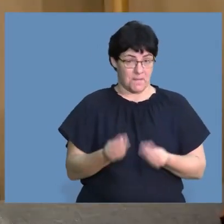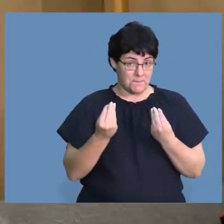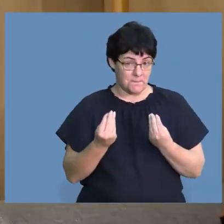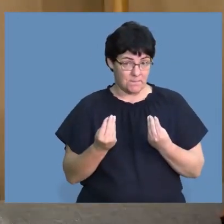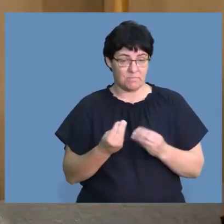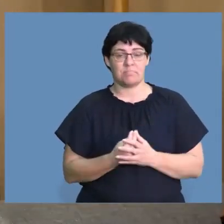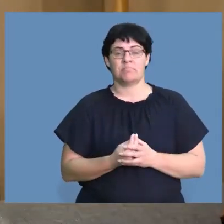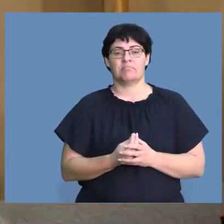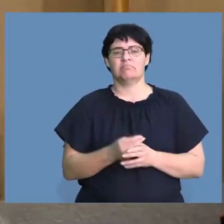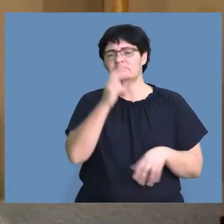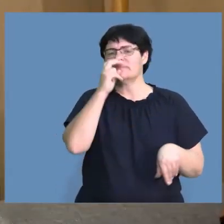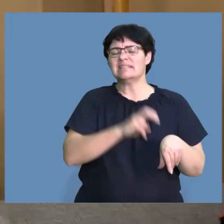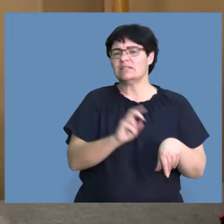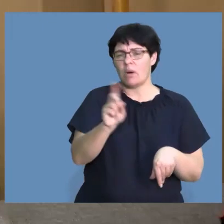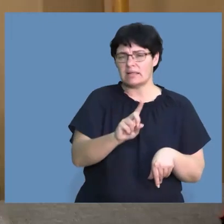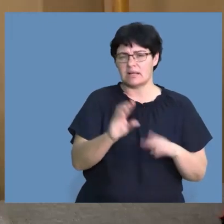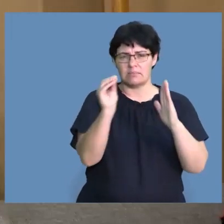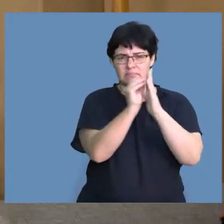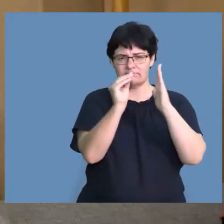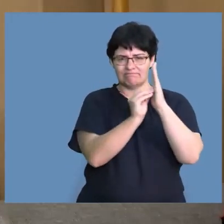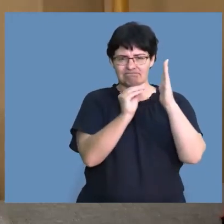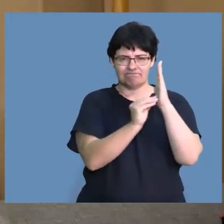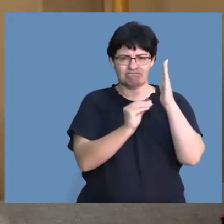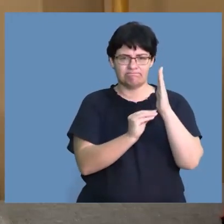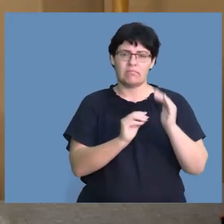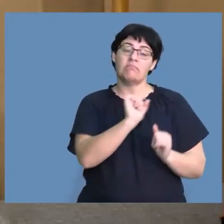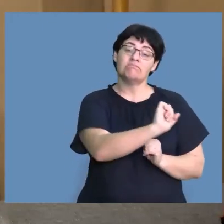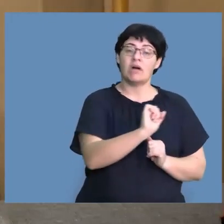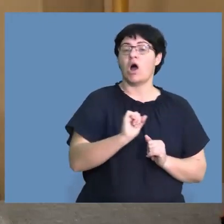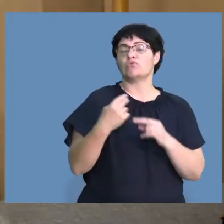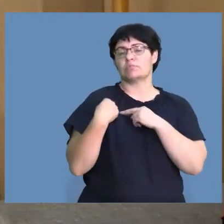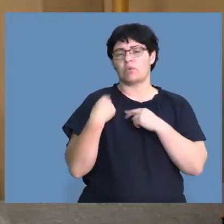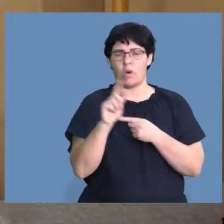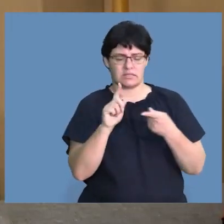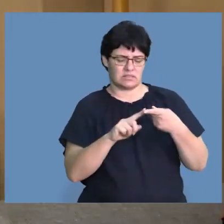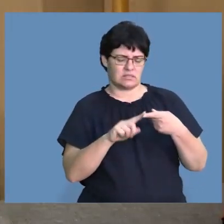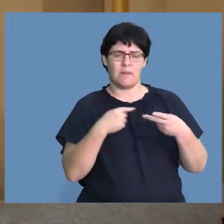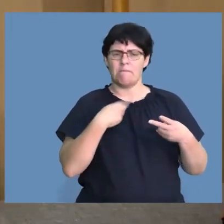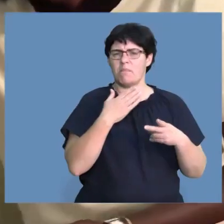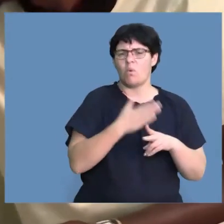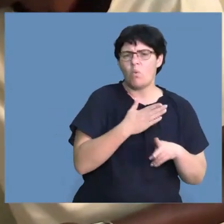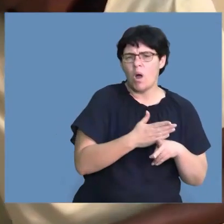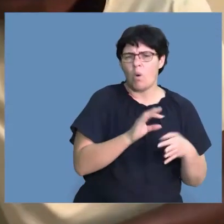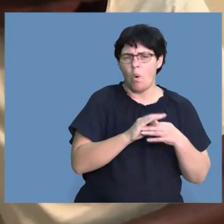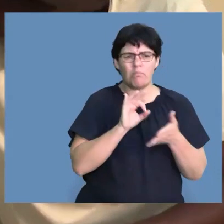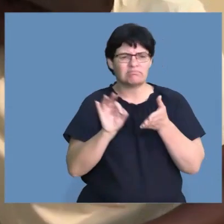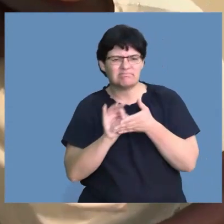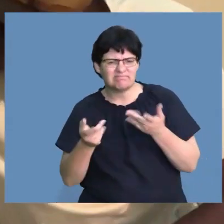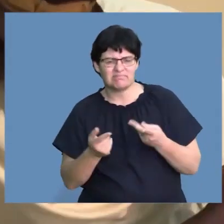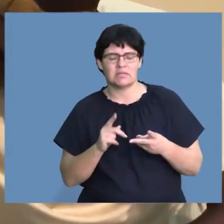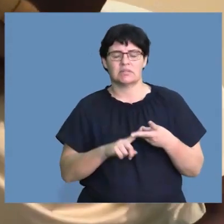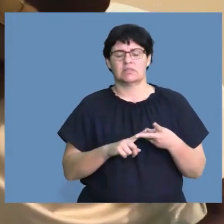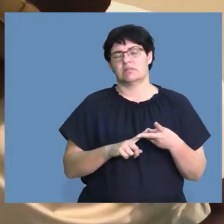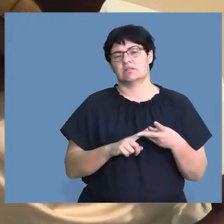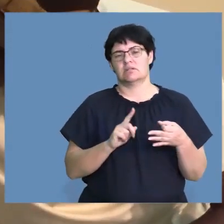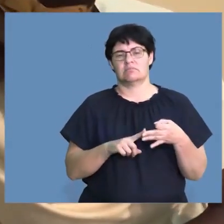right now, and I need you to write down what are your responsibilities. What are your chores at home? We need to look